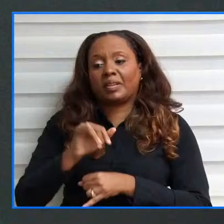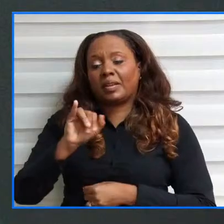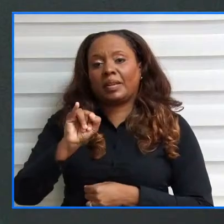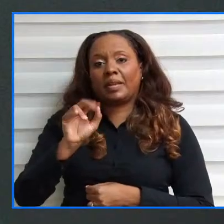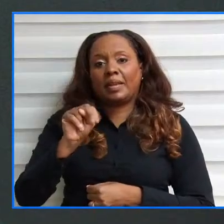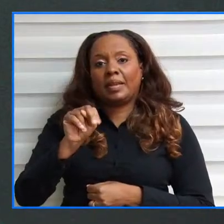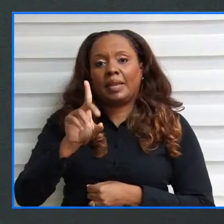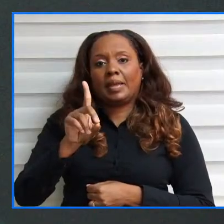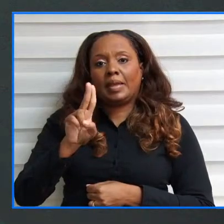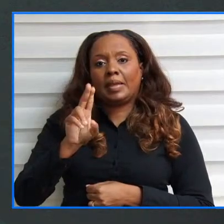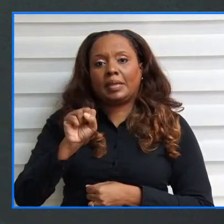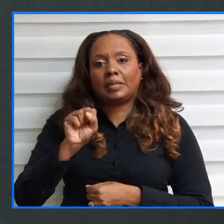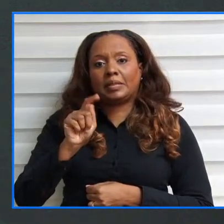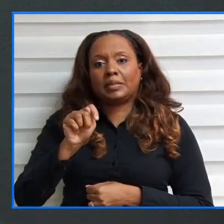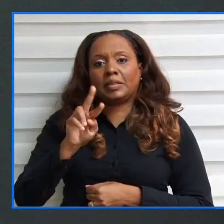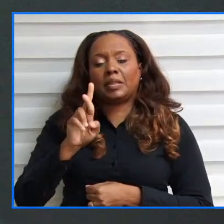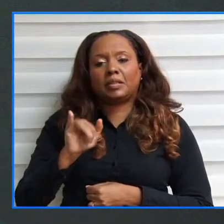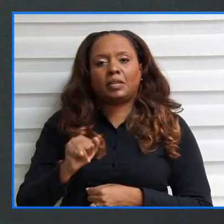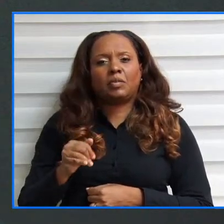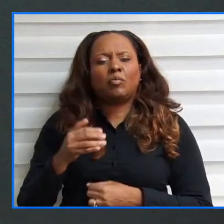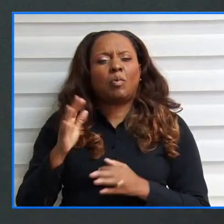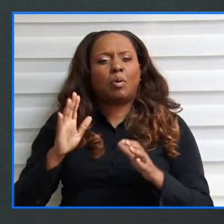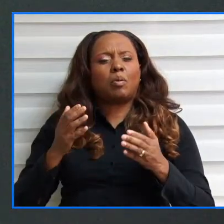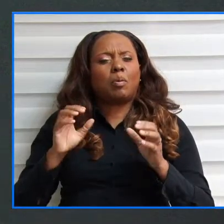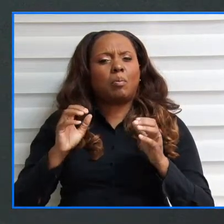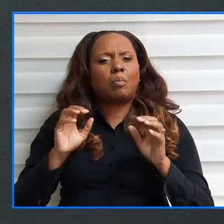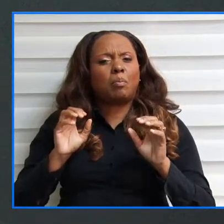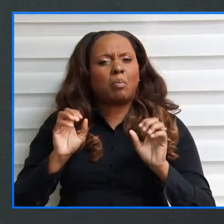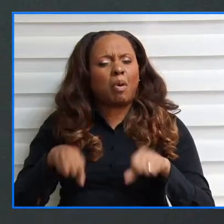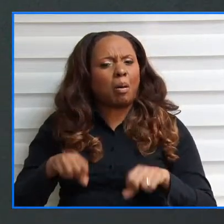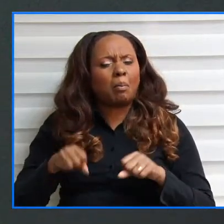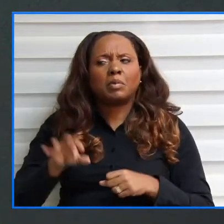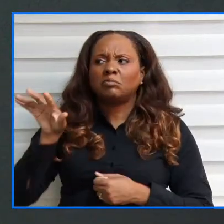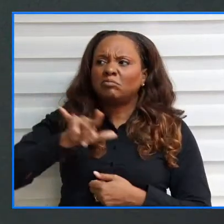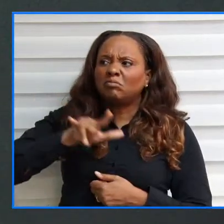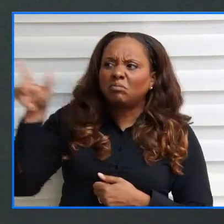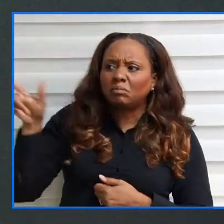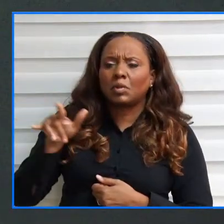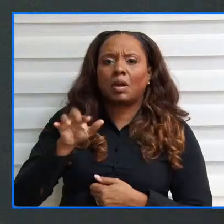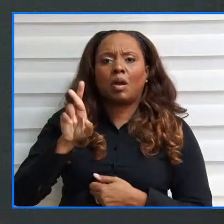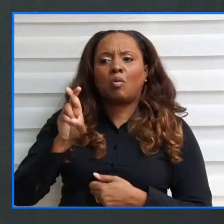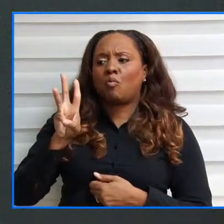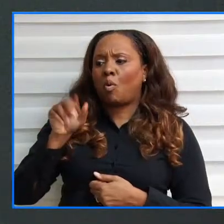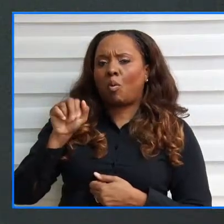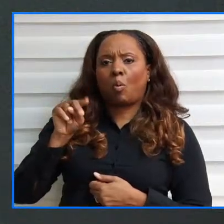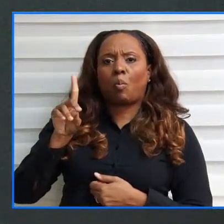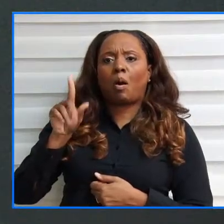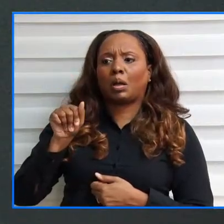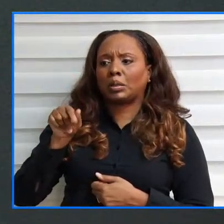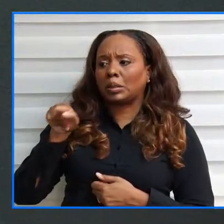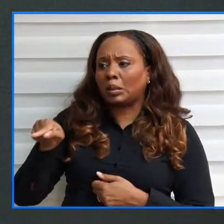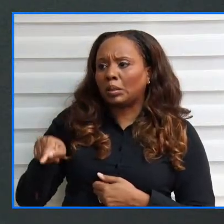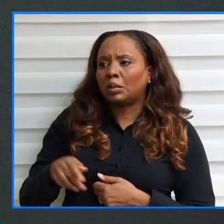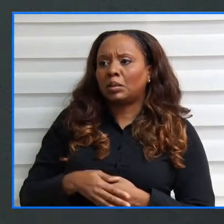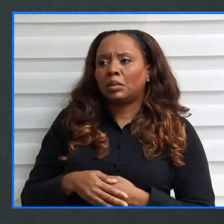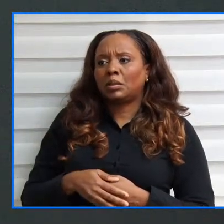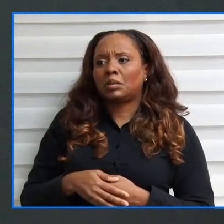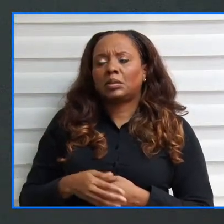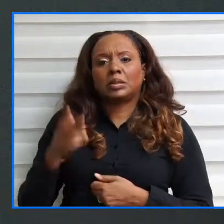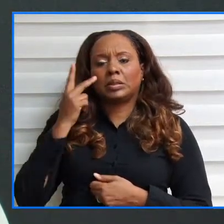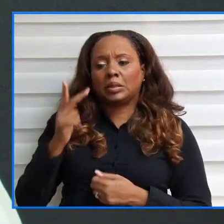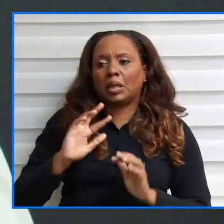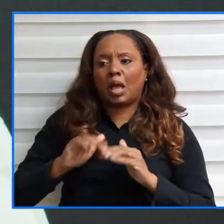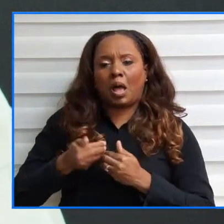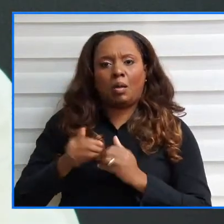probably with the CEO of Export Barbados for us to see how we can tangibly and concretely put in